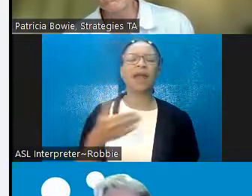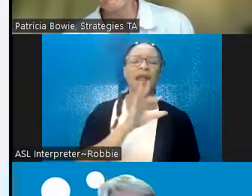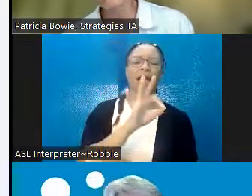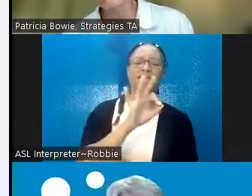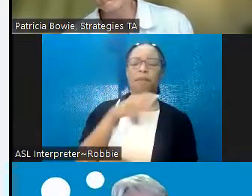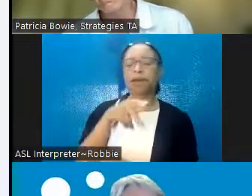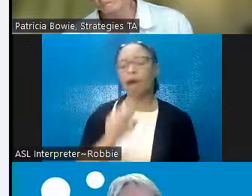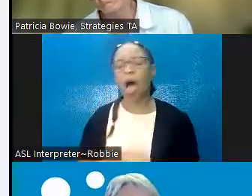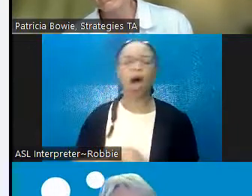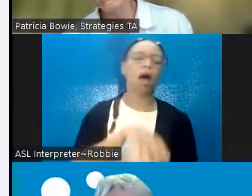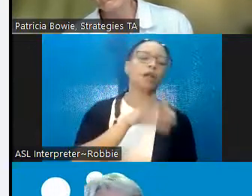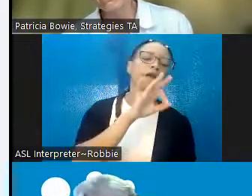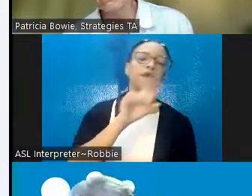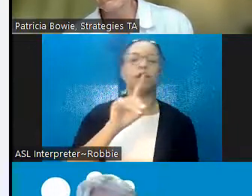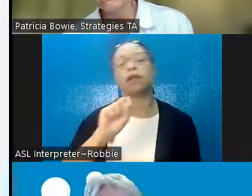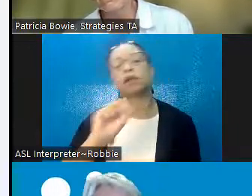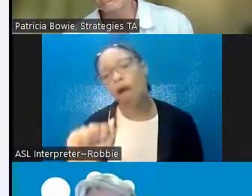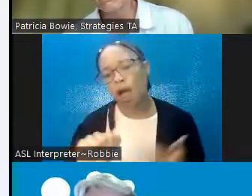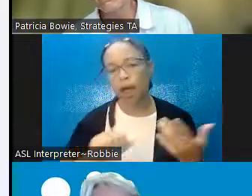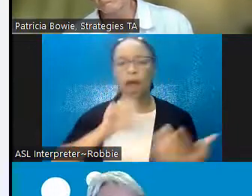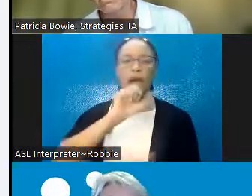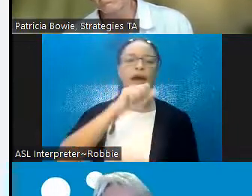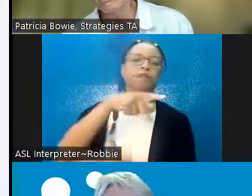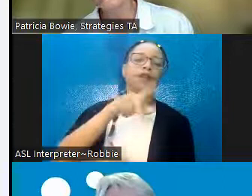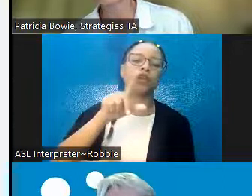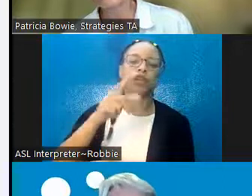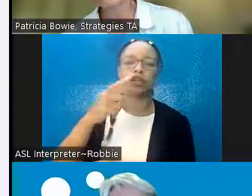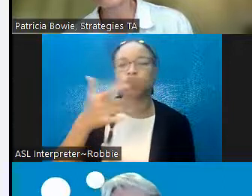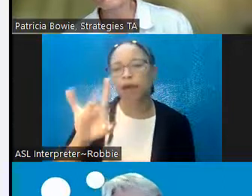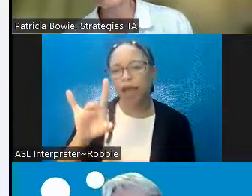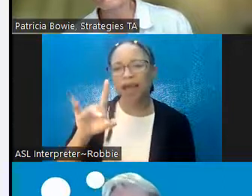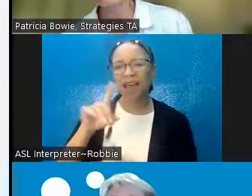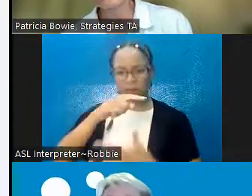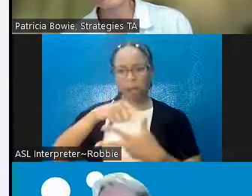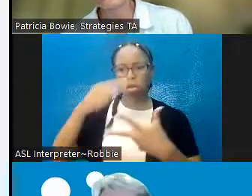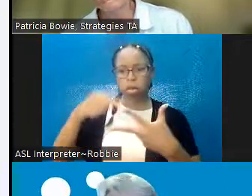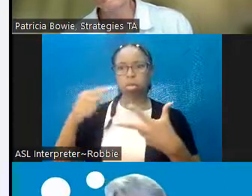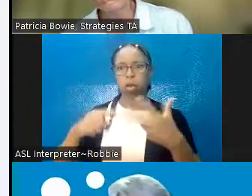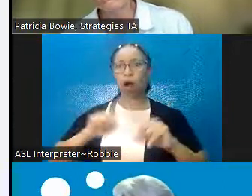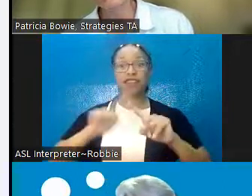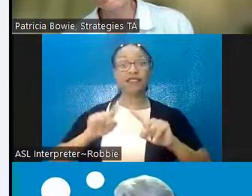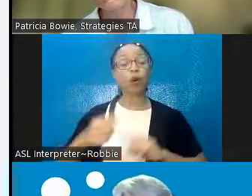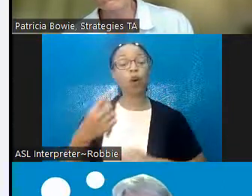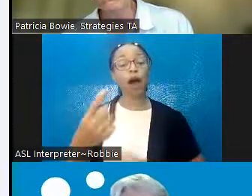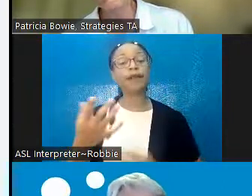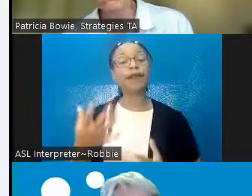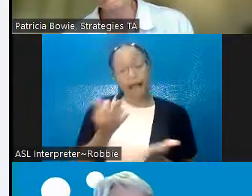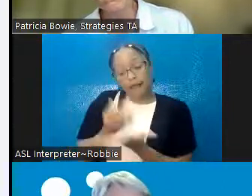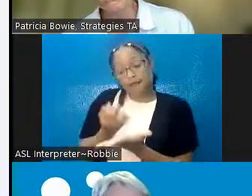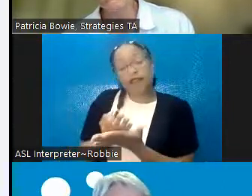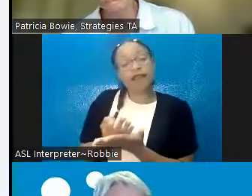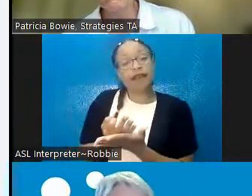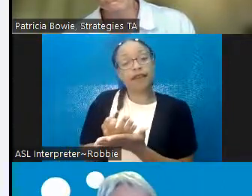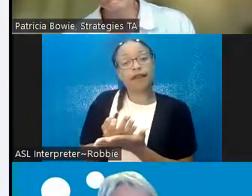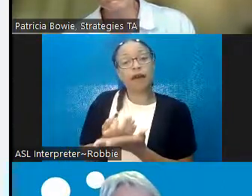FFPS, FFPSA, SB 2083. So all these different initiatives are underway, along with all the ARPA funding that came down.